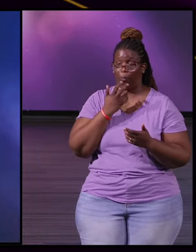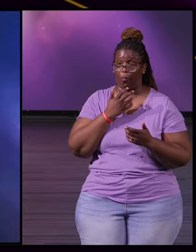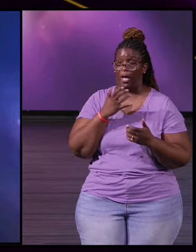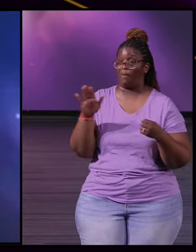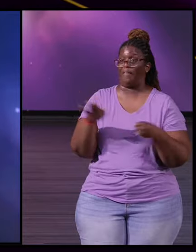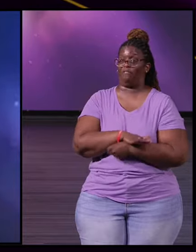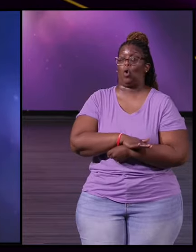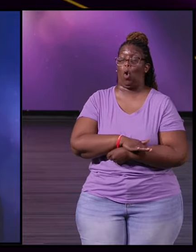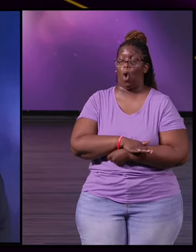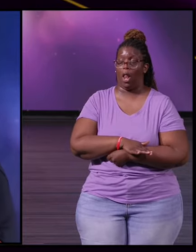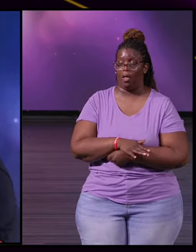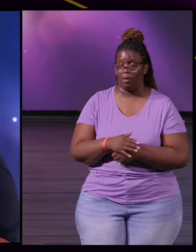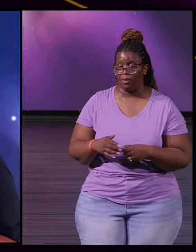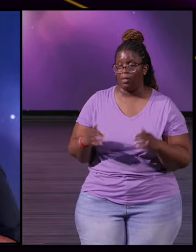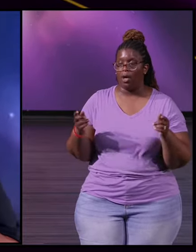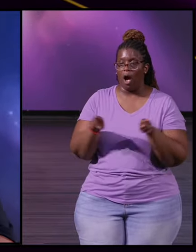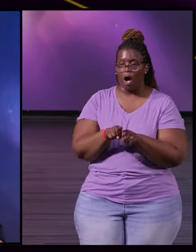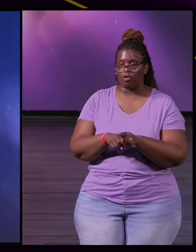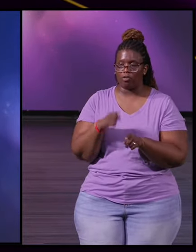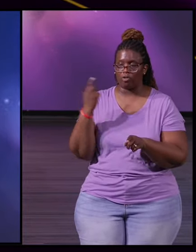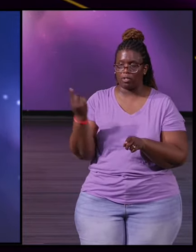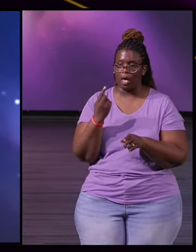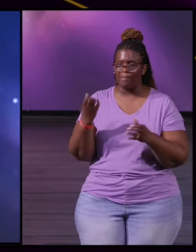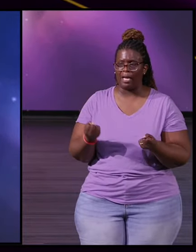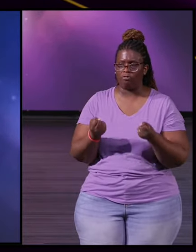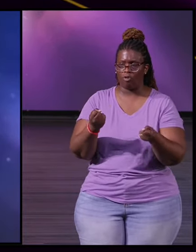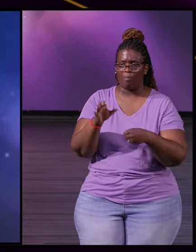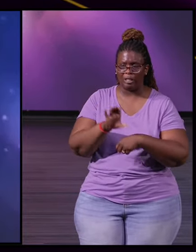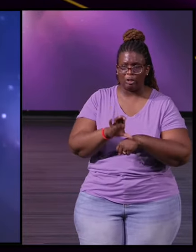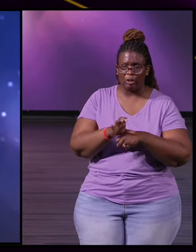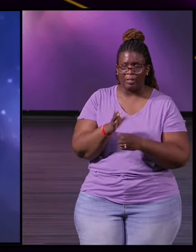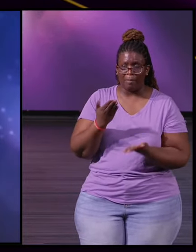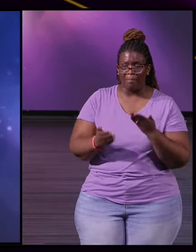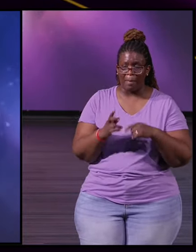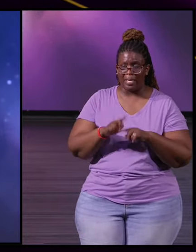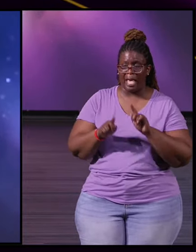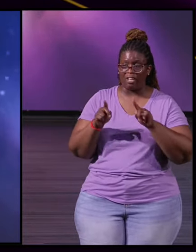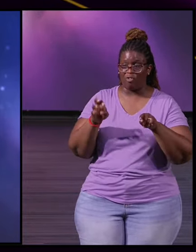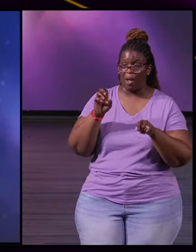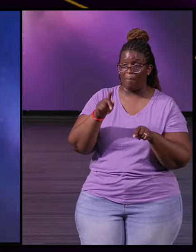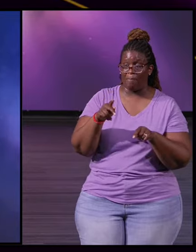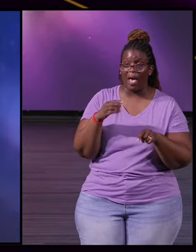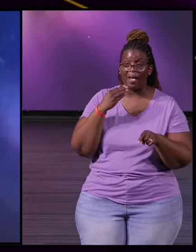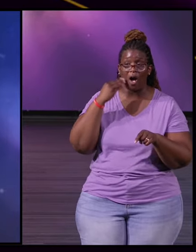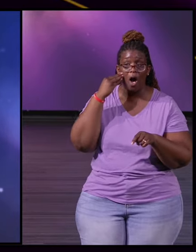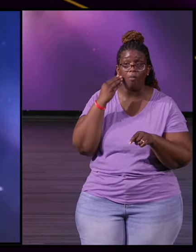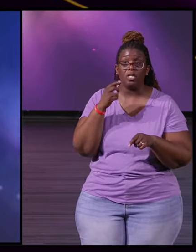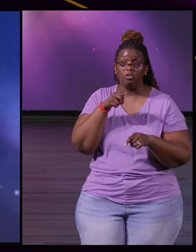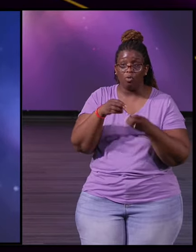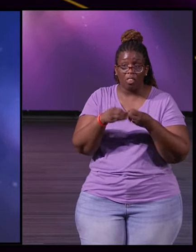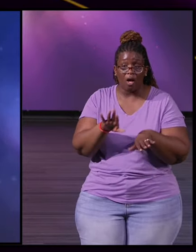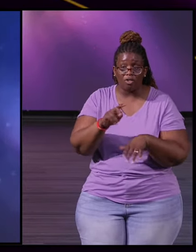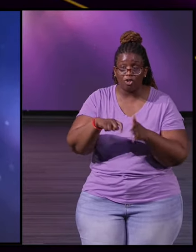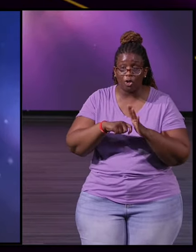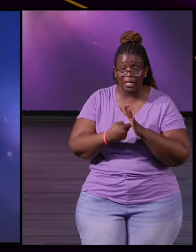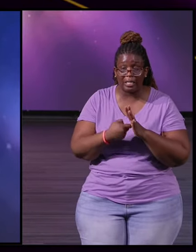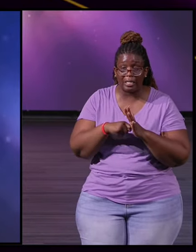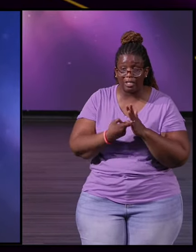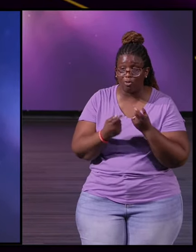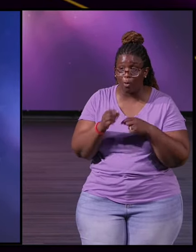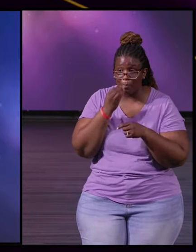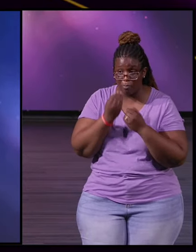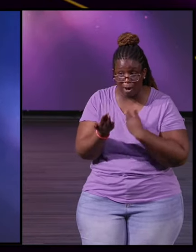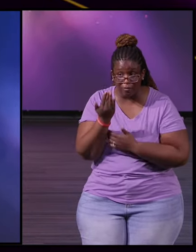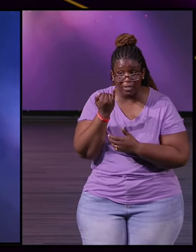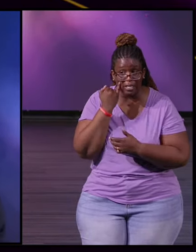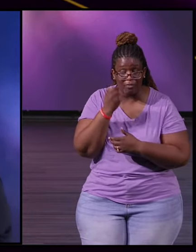about that, but also somebody drove the church and they might not be able to get back home because you lost your keys at breakfast. So if you happen to not know where